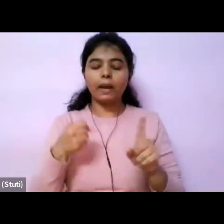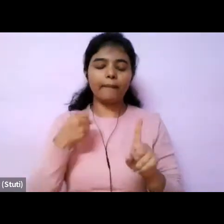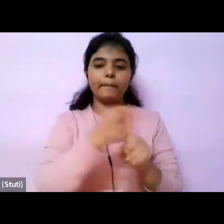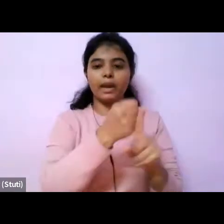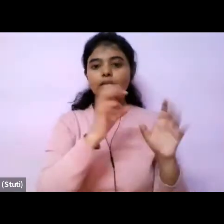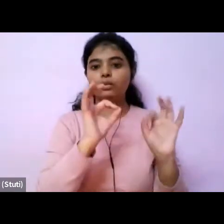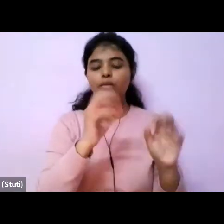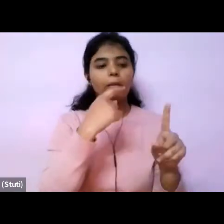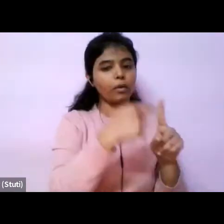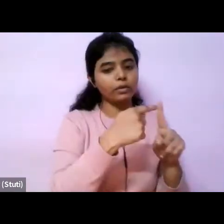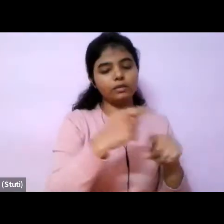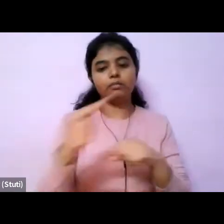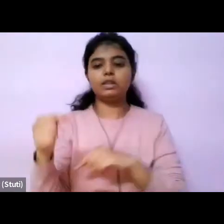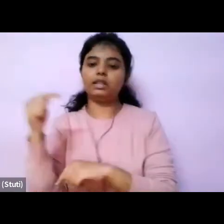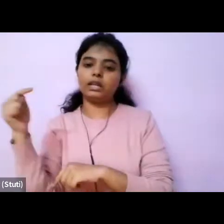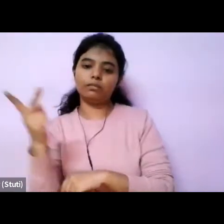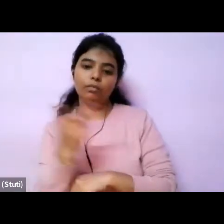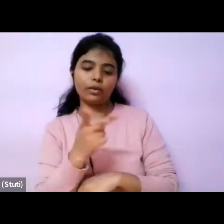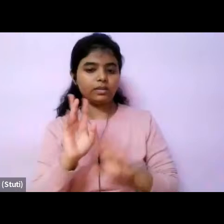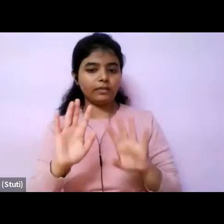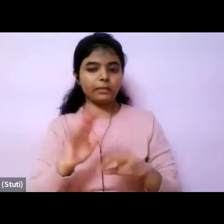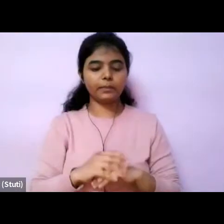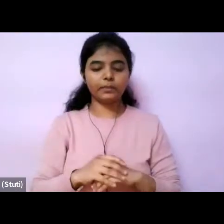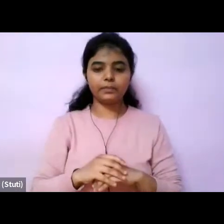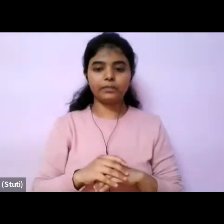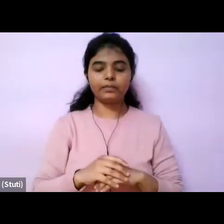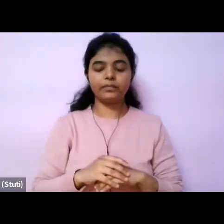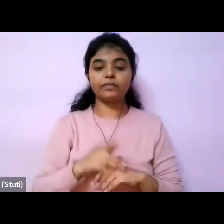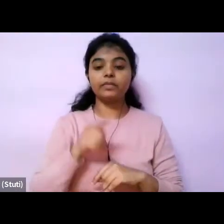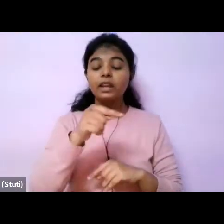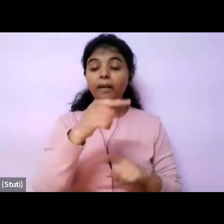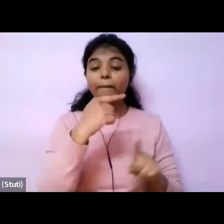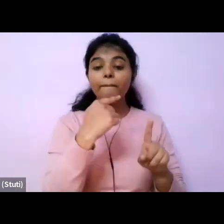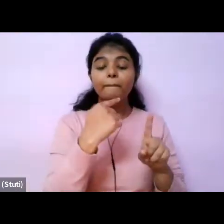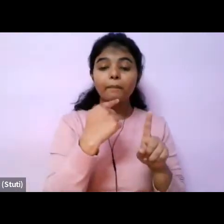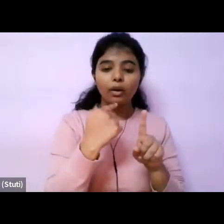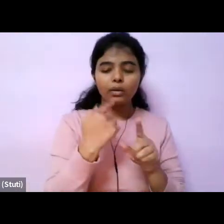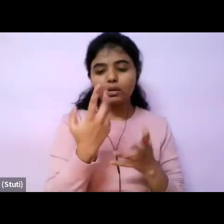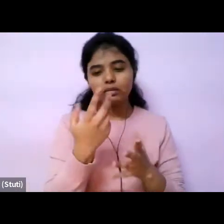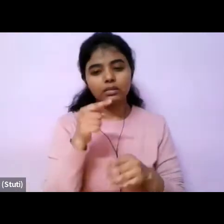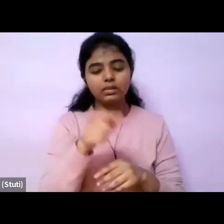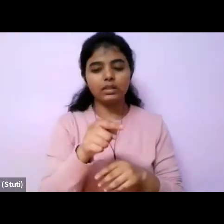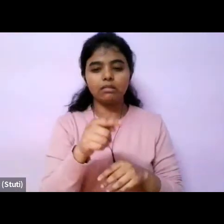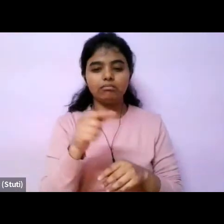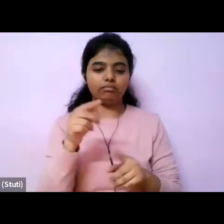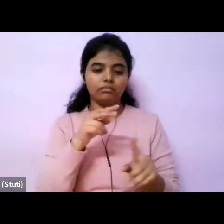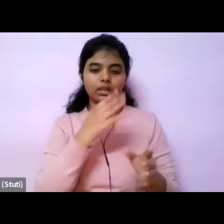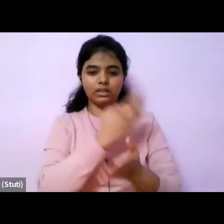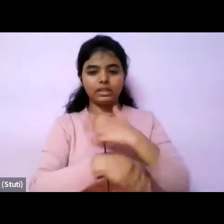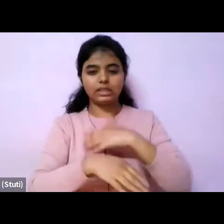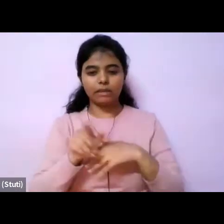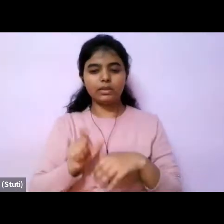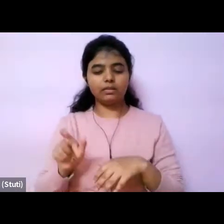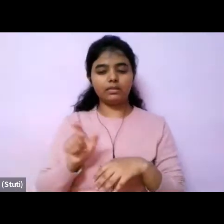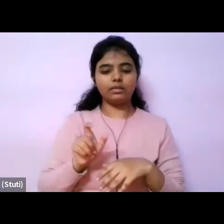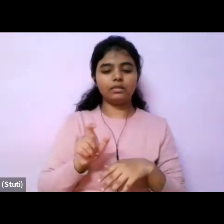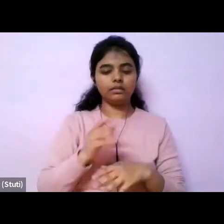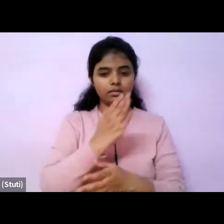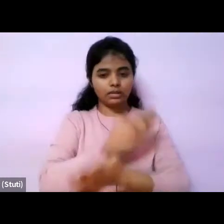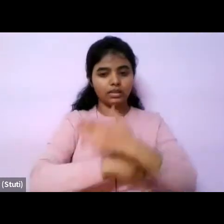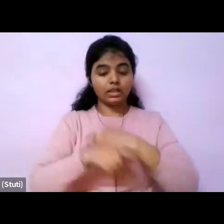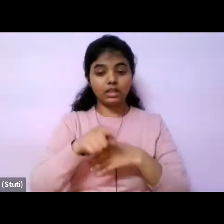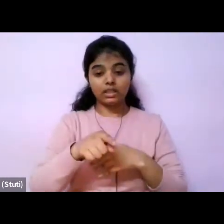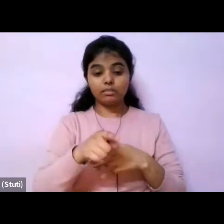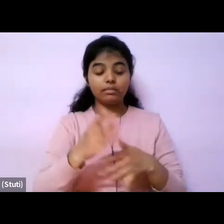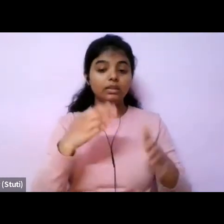and negative. From the perspective of the freelance art educator for the disabled, although the Tokyo Olympic